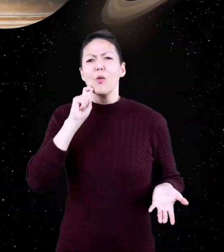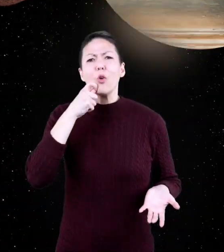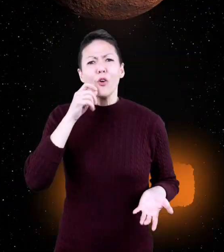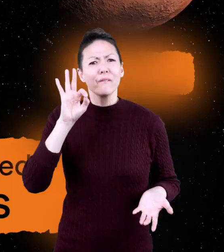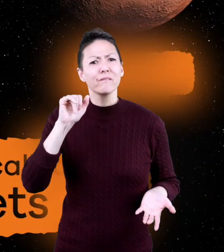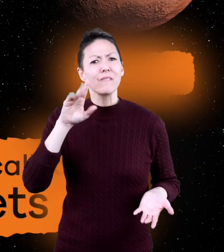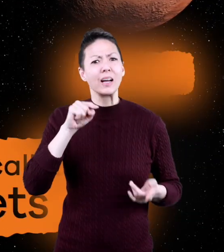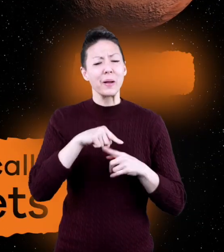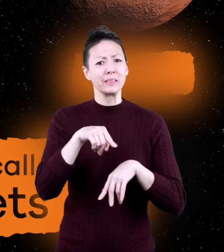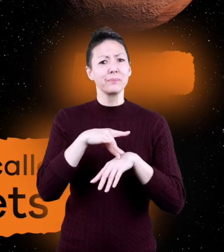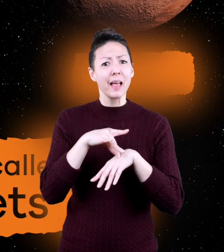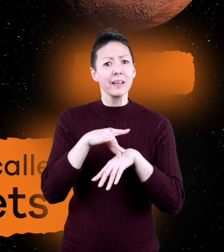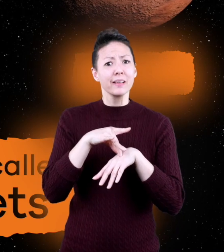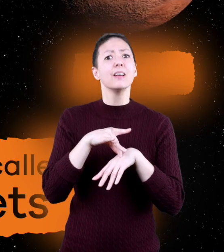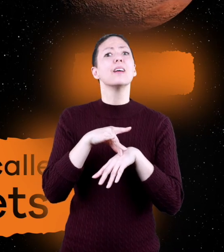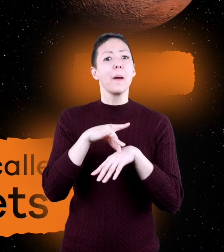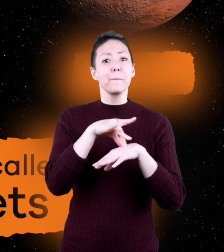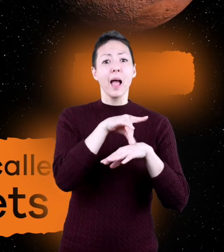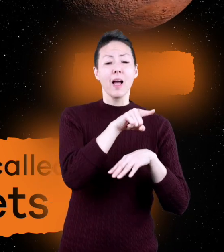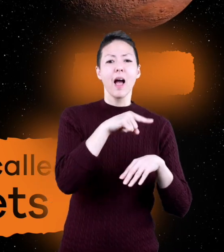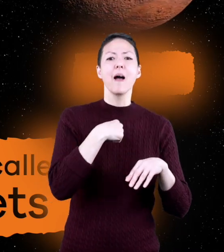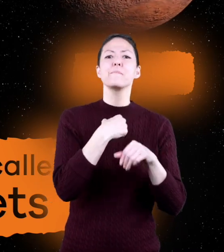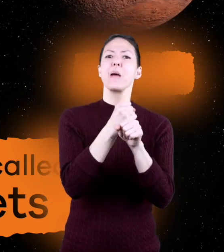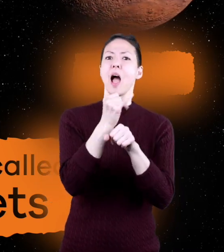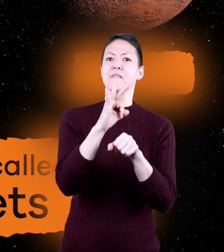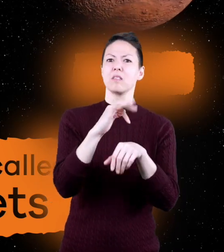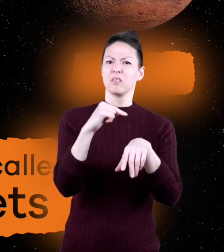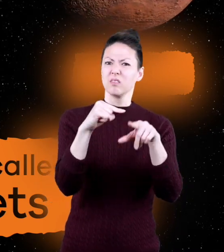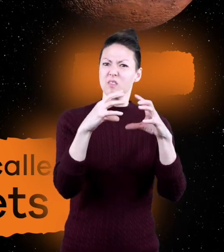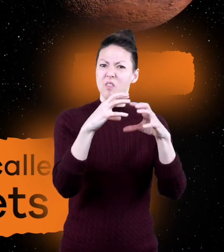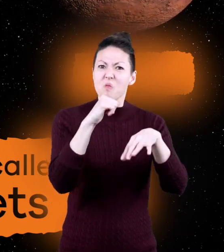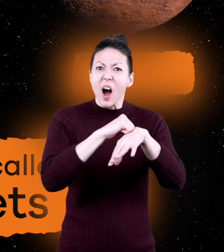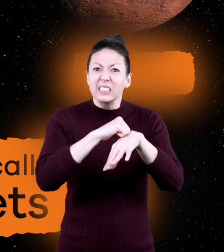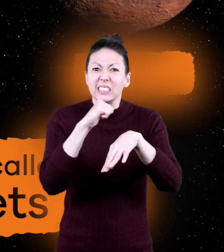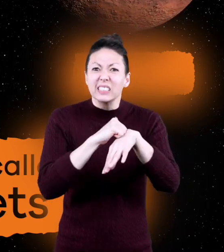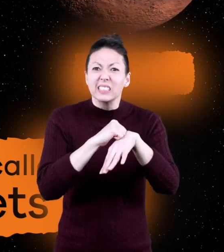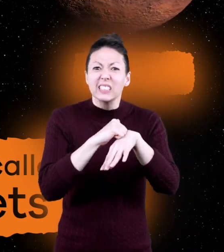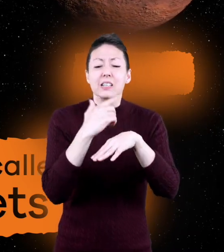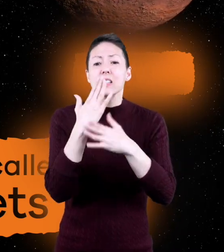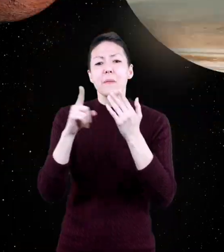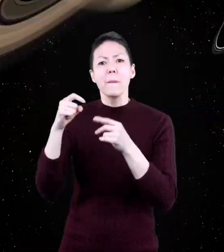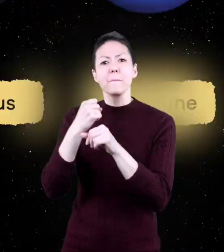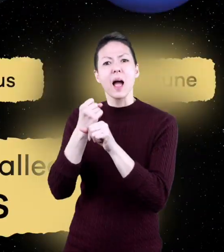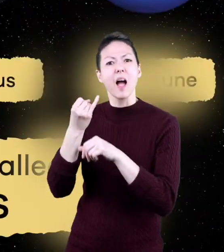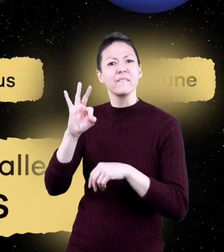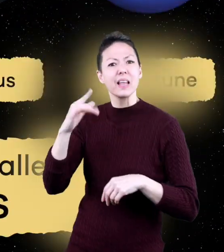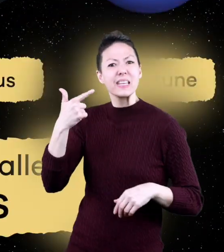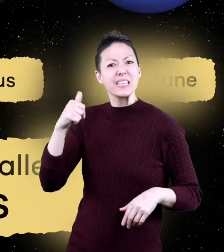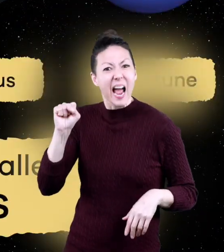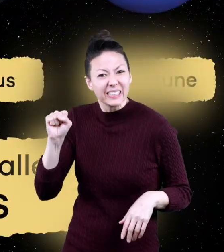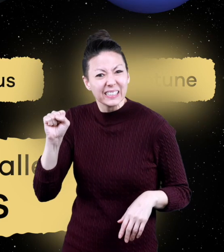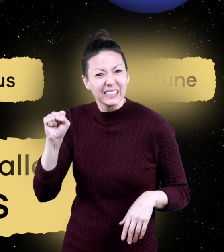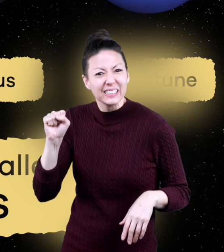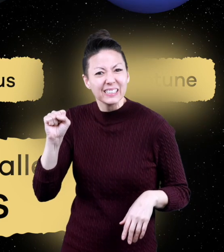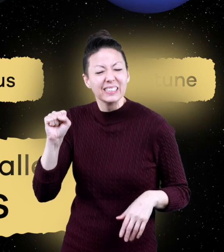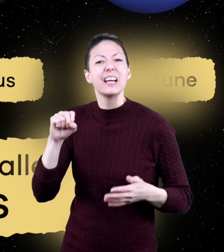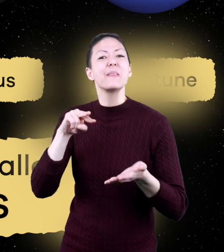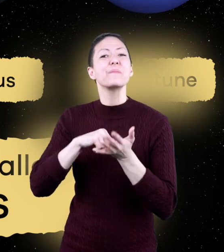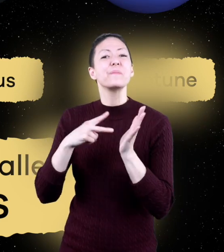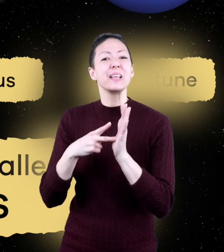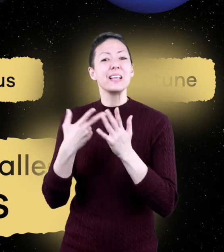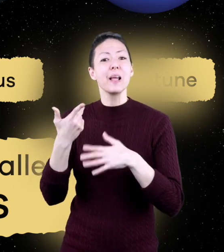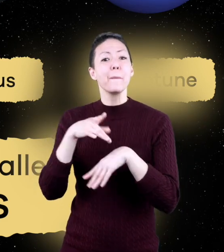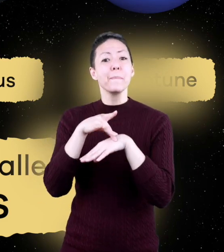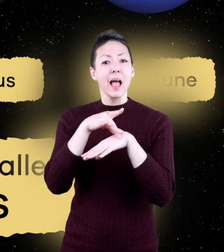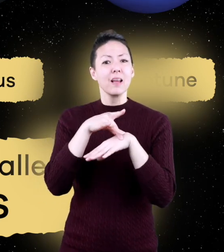Cool planet fact! Some of the planets are made of rock, while others are made of gases, which